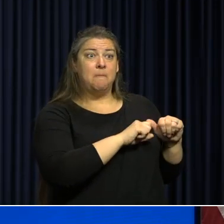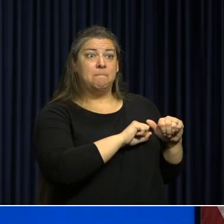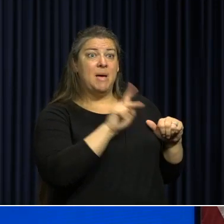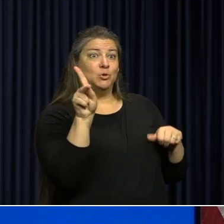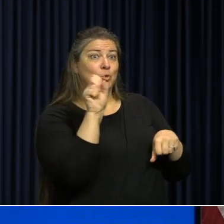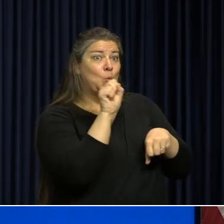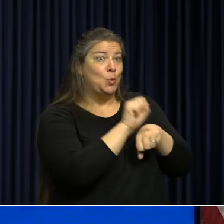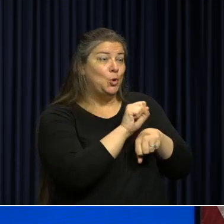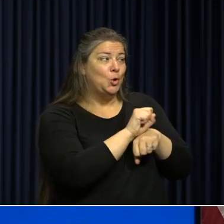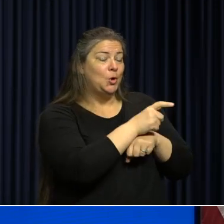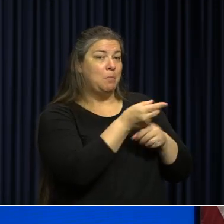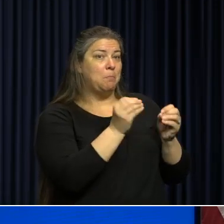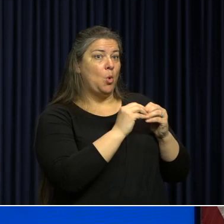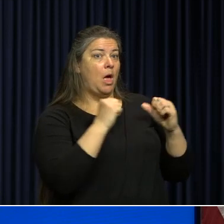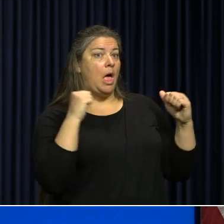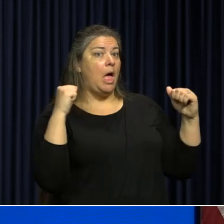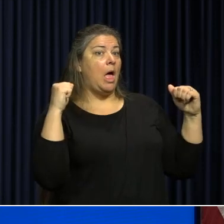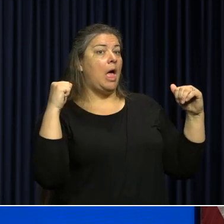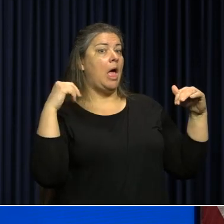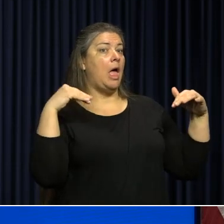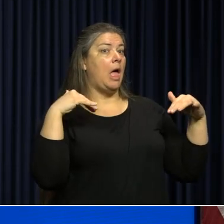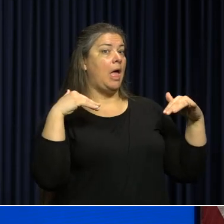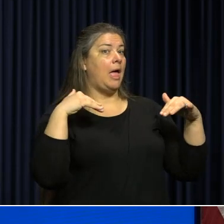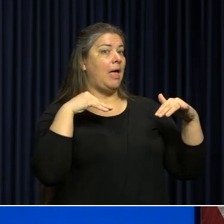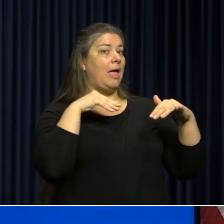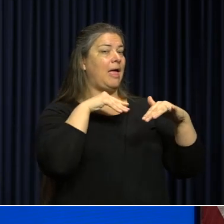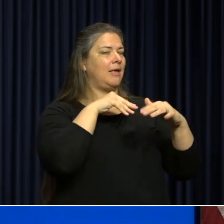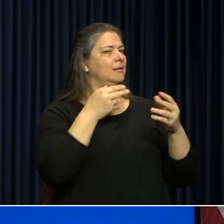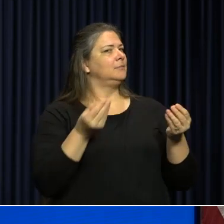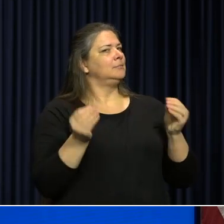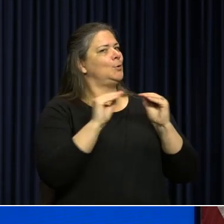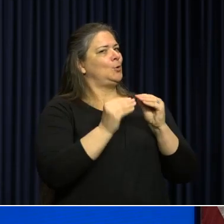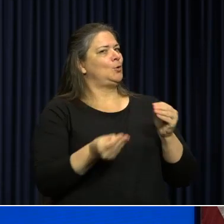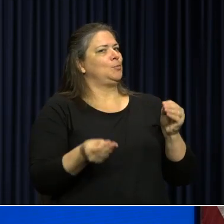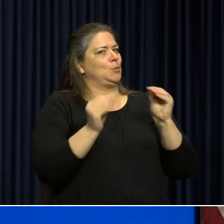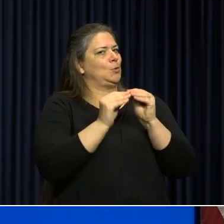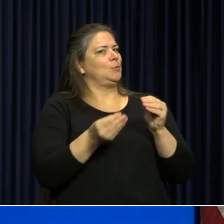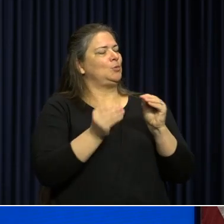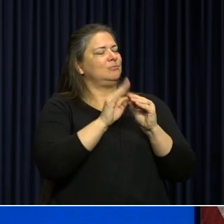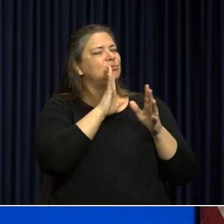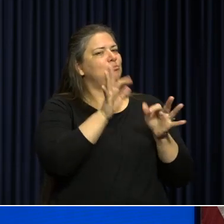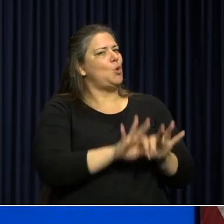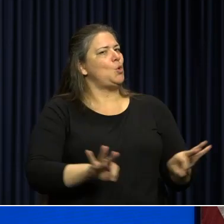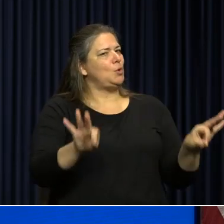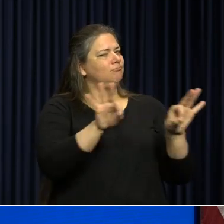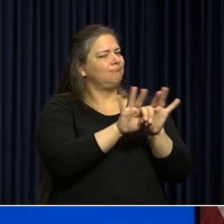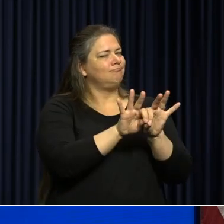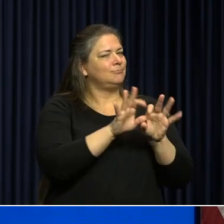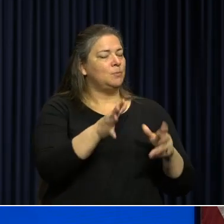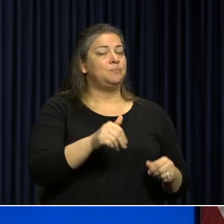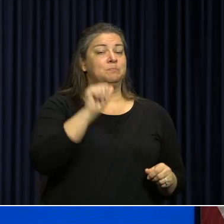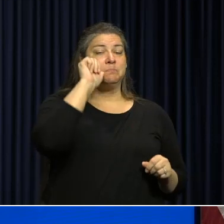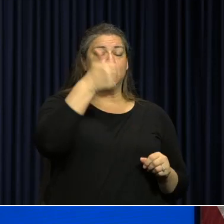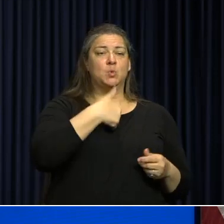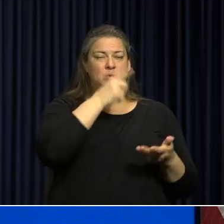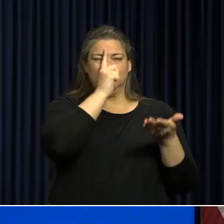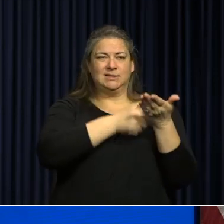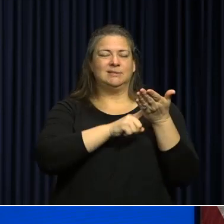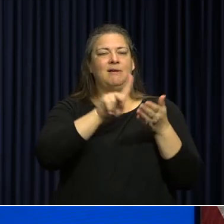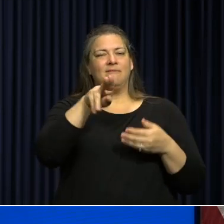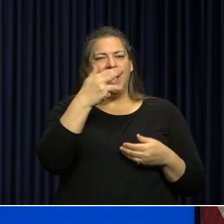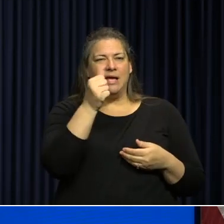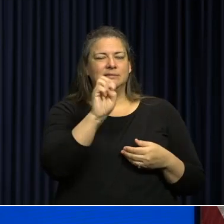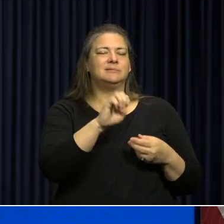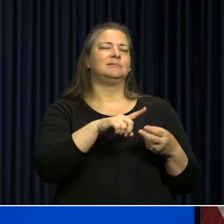being in congregate settings, it's going to become more and more and more important. So again, tomorrow we'll talk about phases and